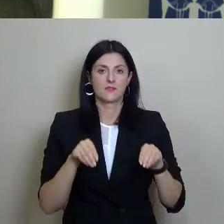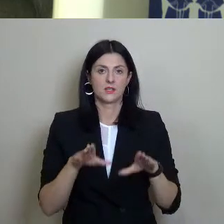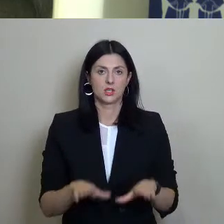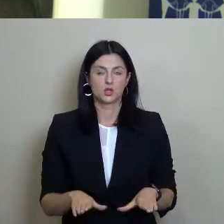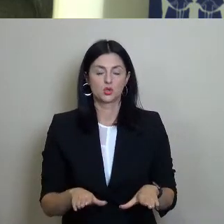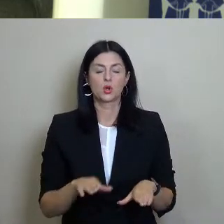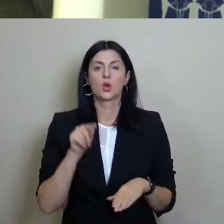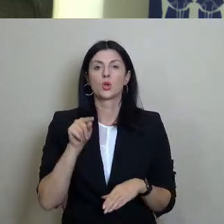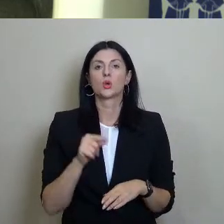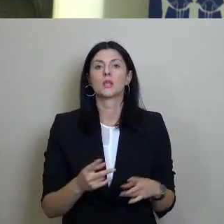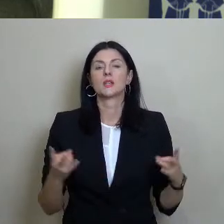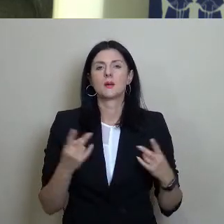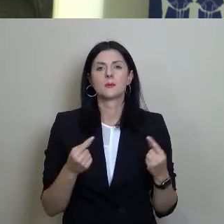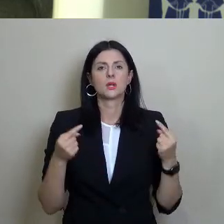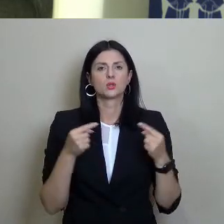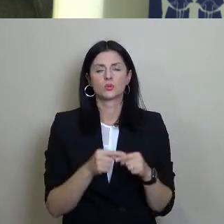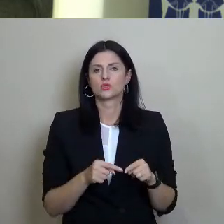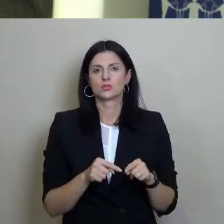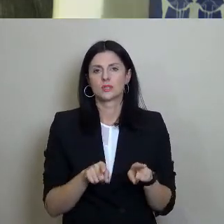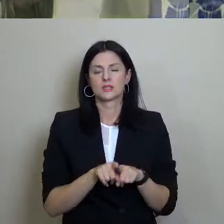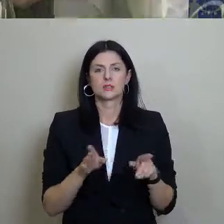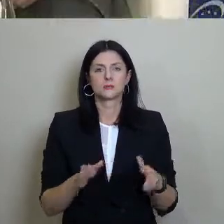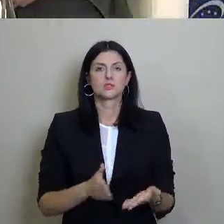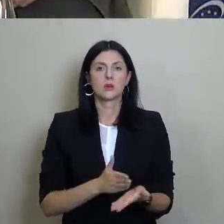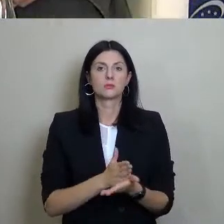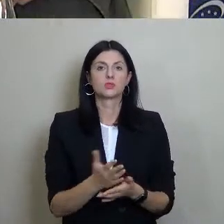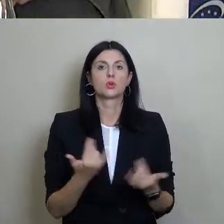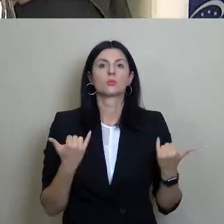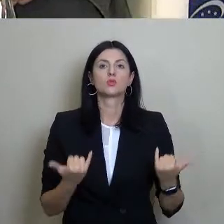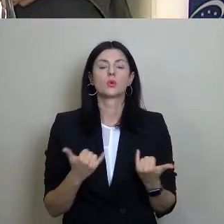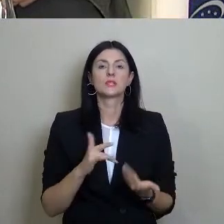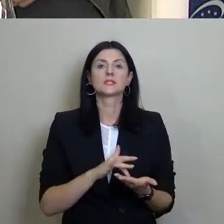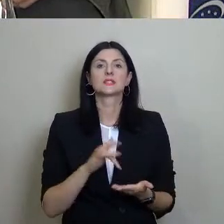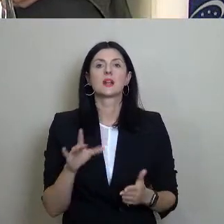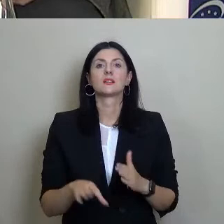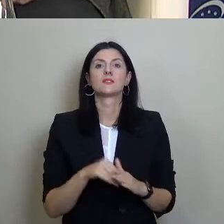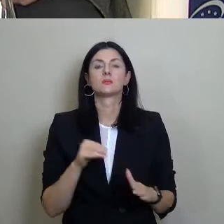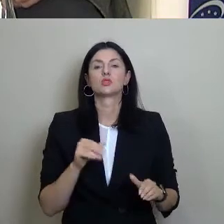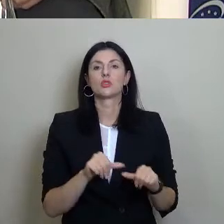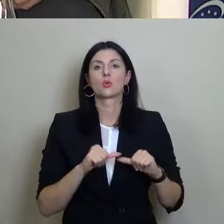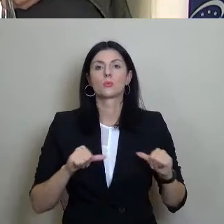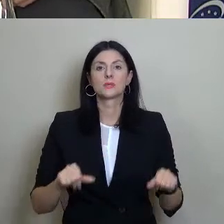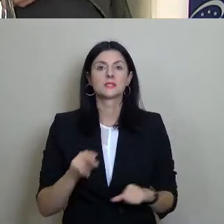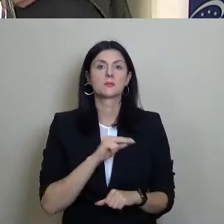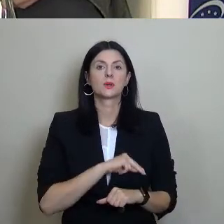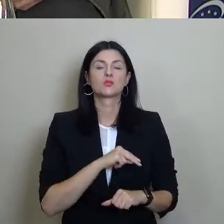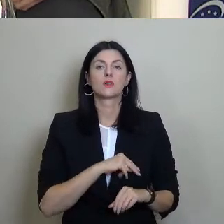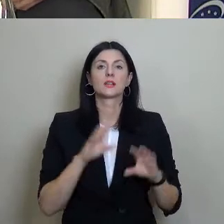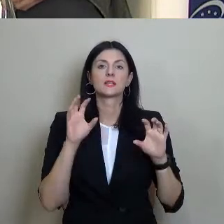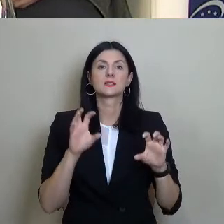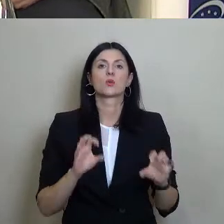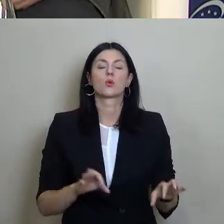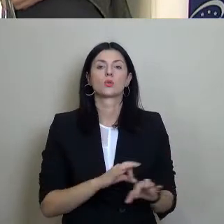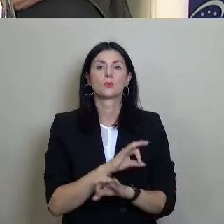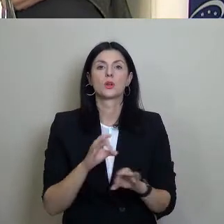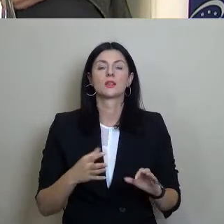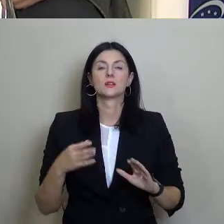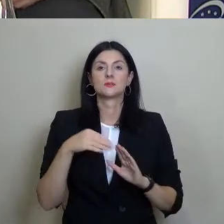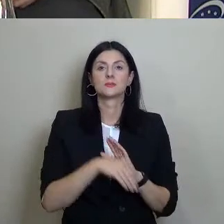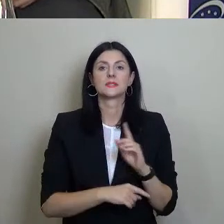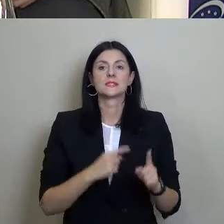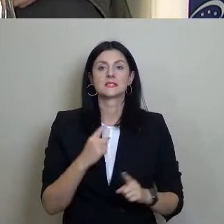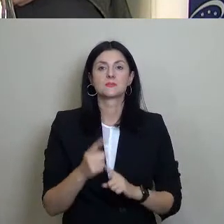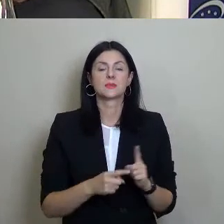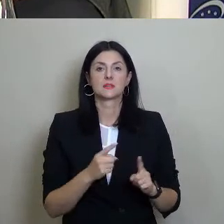then it is the decision of the commission to decide that. We can say that the CC is